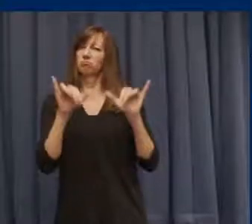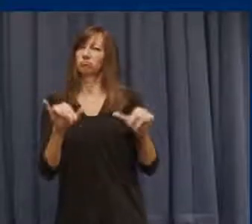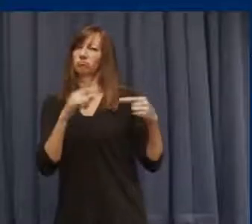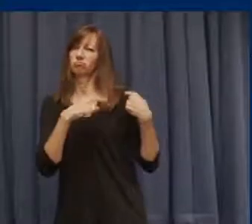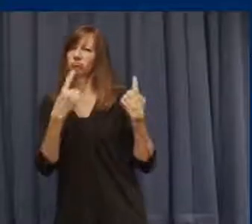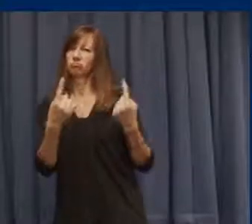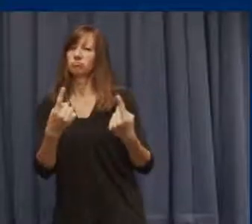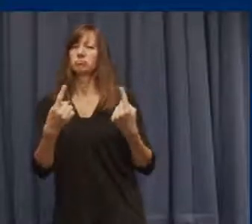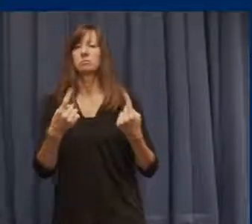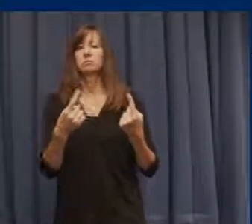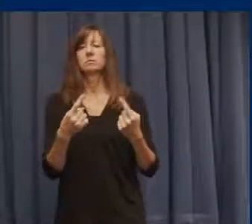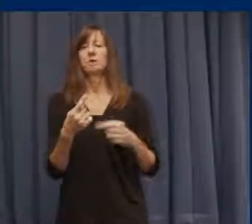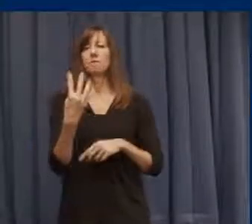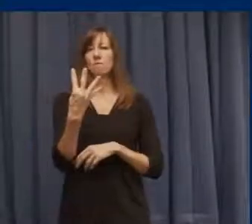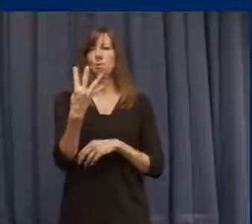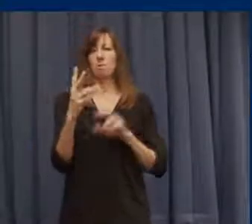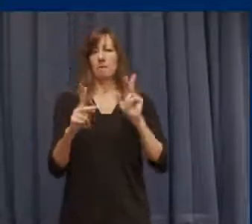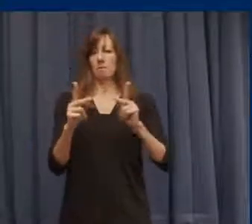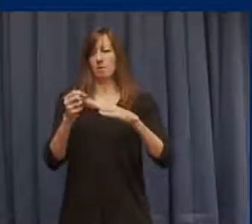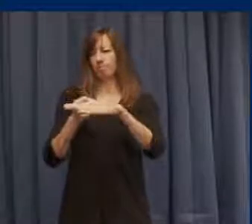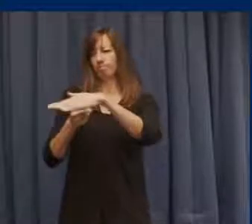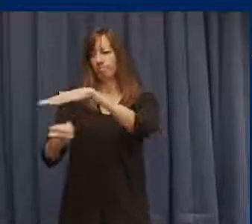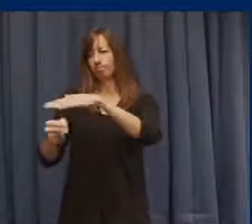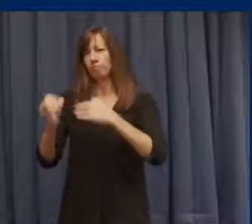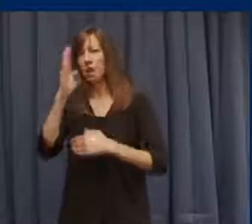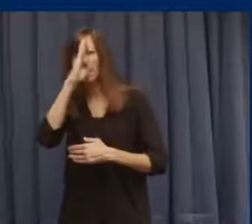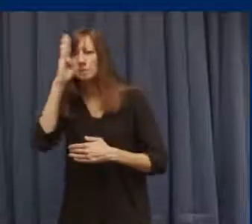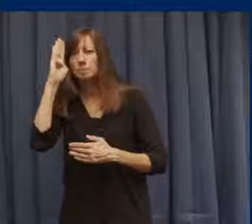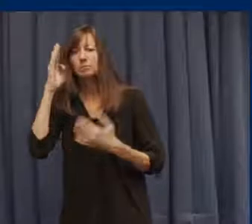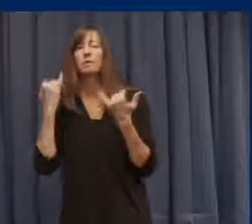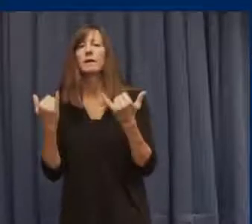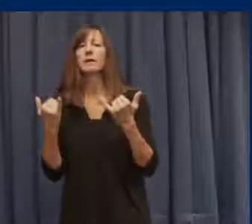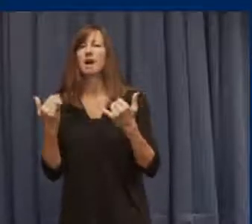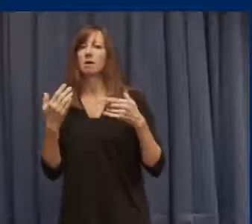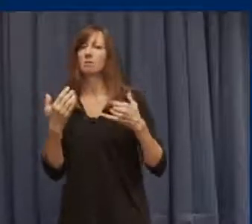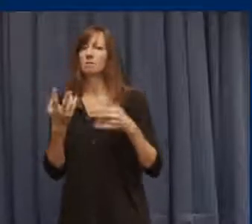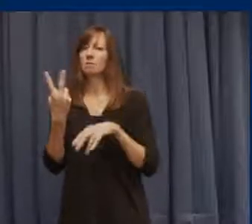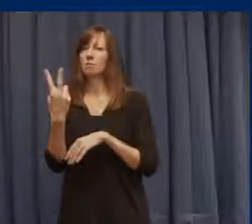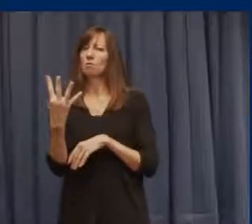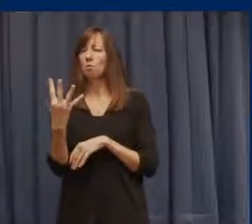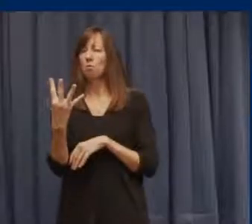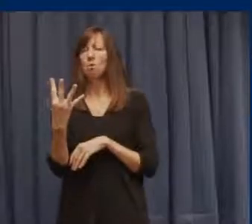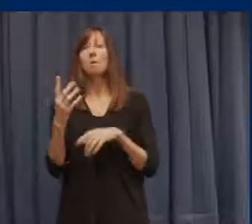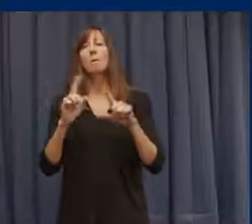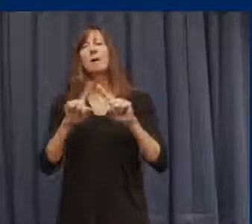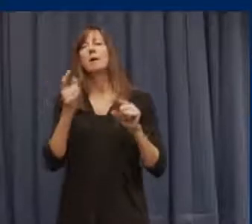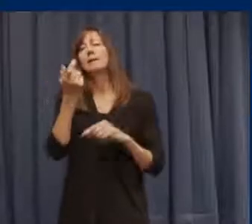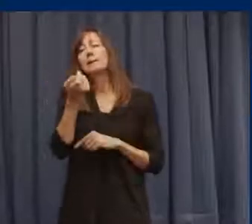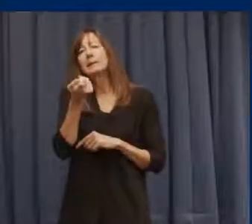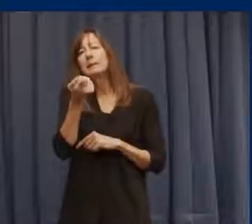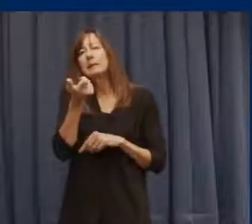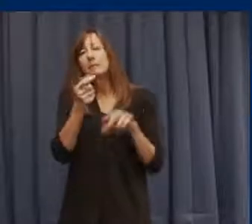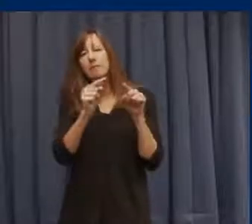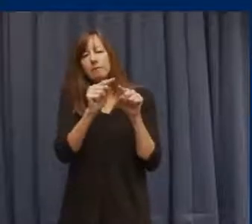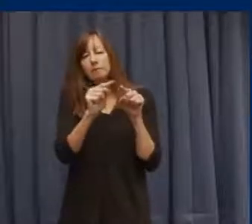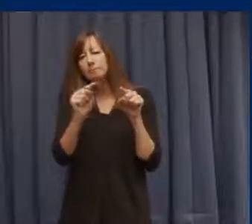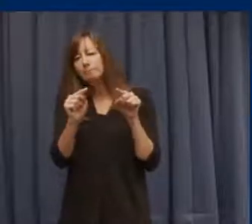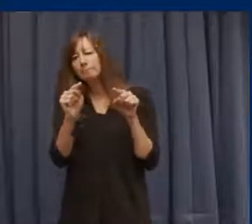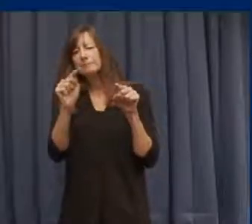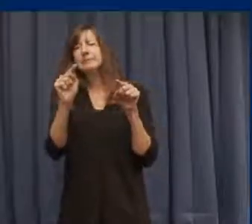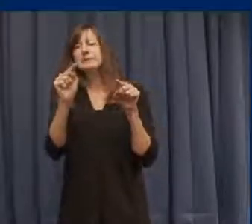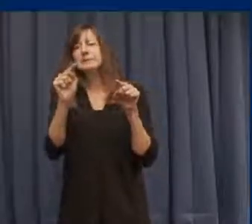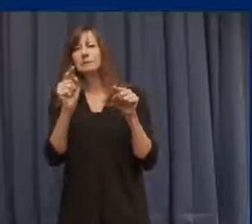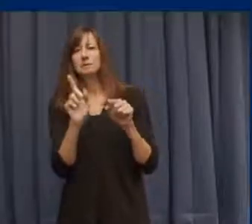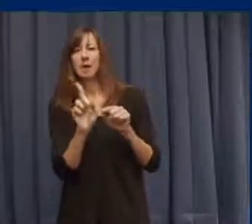individuals hospitalized right now. You can see a very, very slight uptick there, but we're really talking about